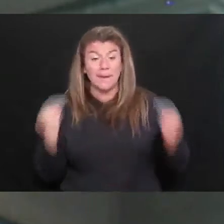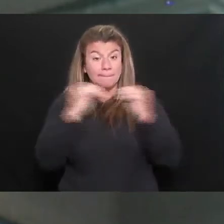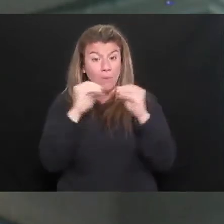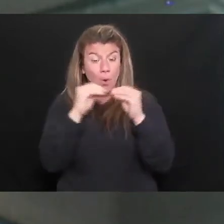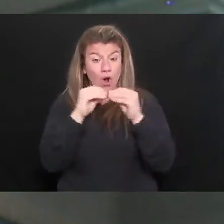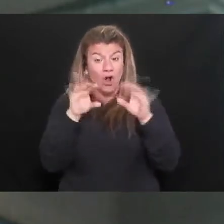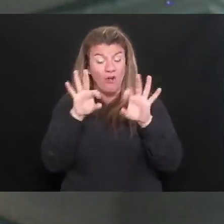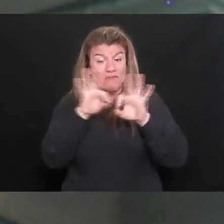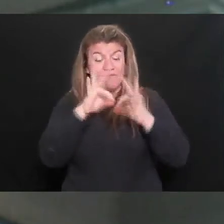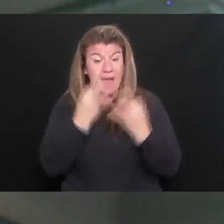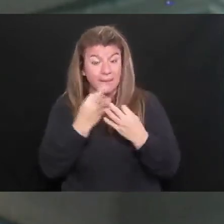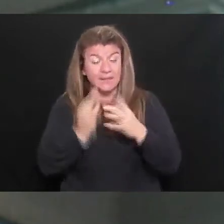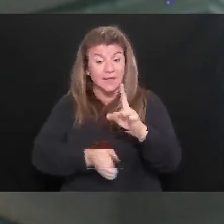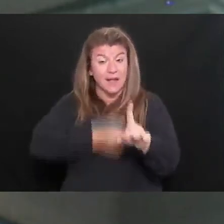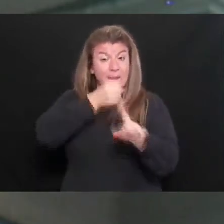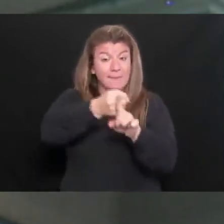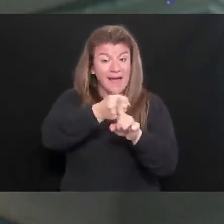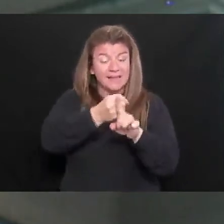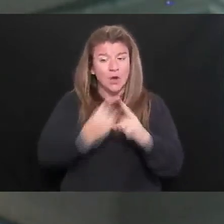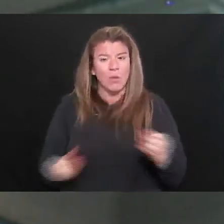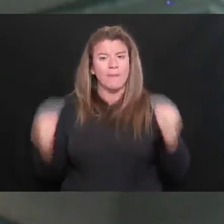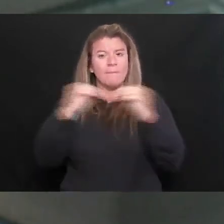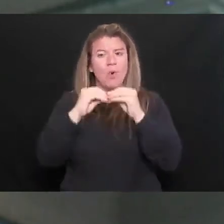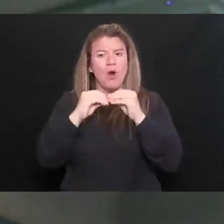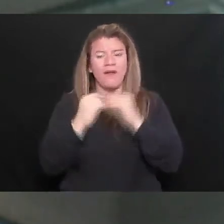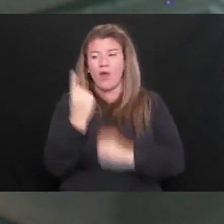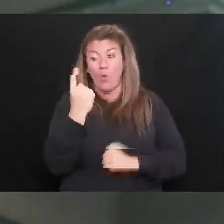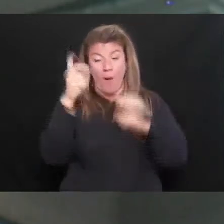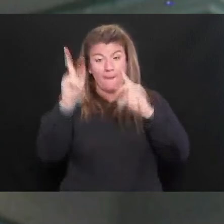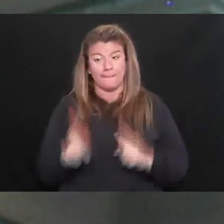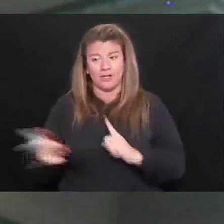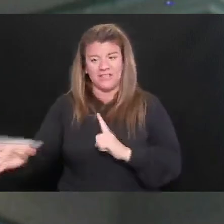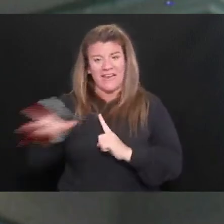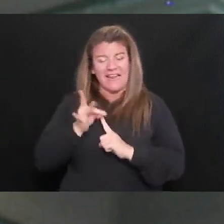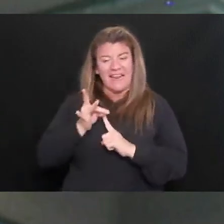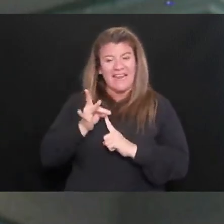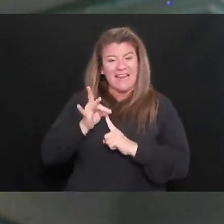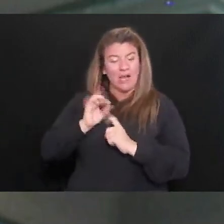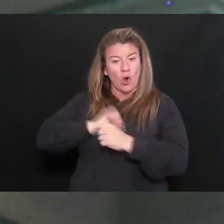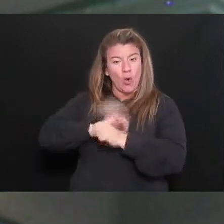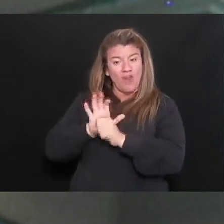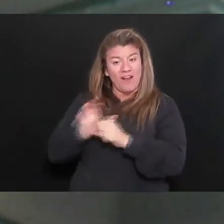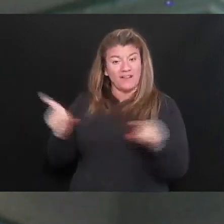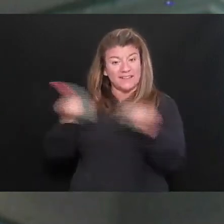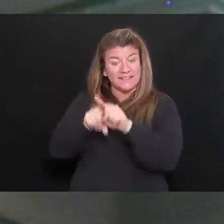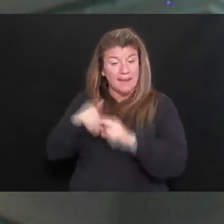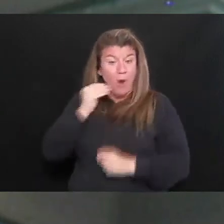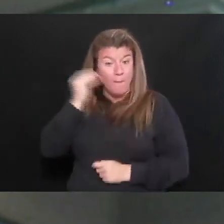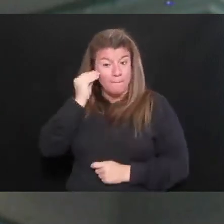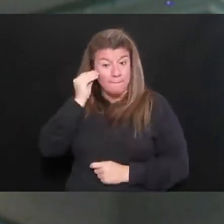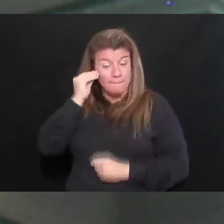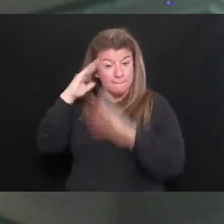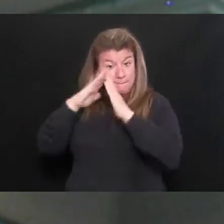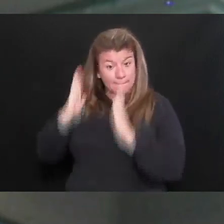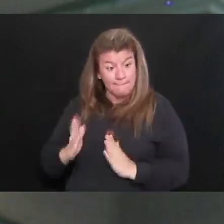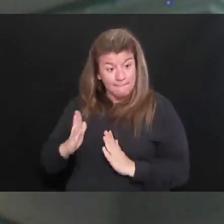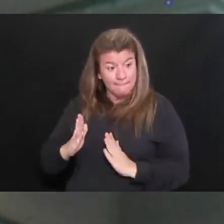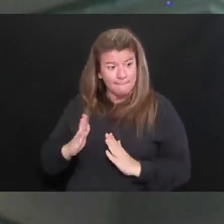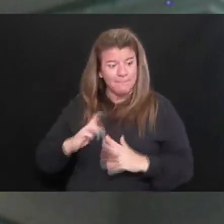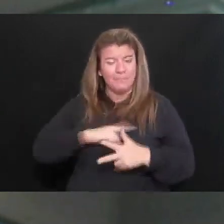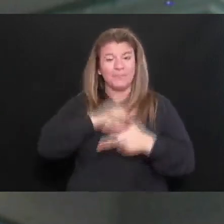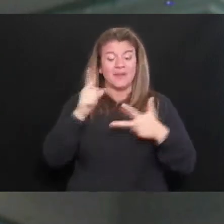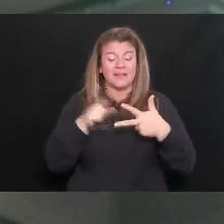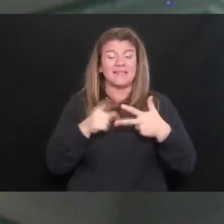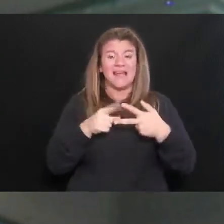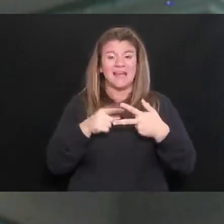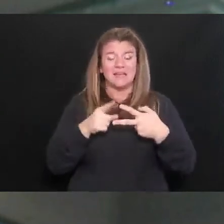families affected with more than one person getting the disease in the same household? And the second part of the question